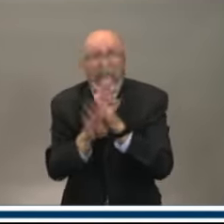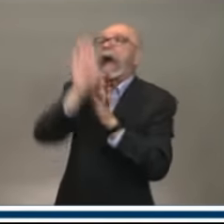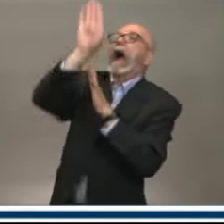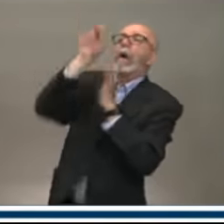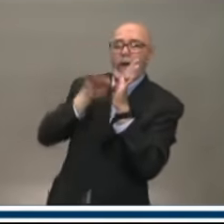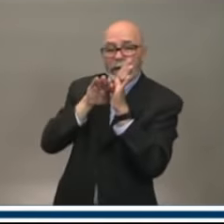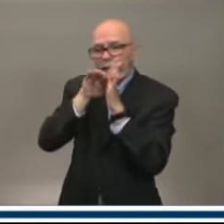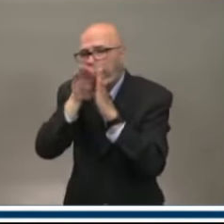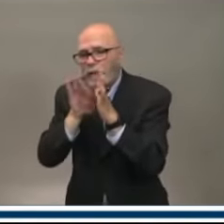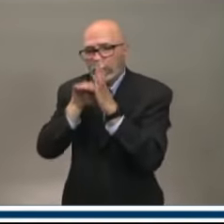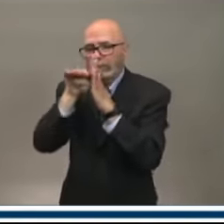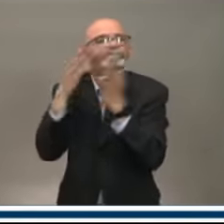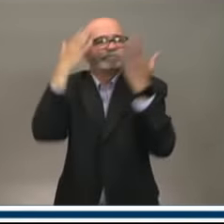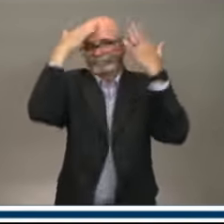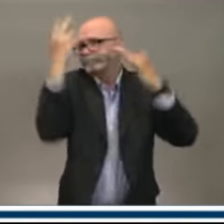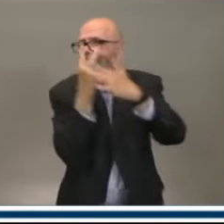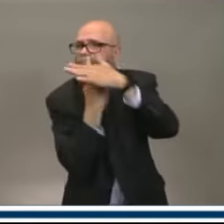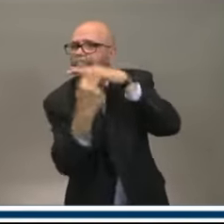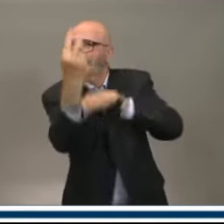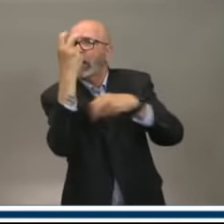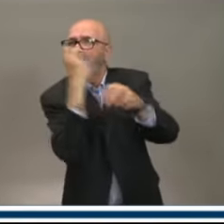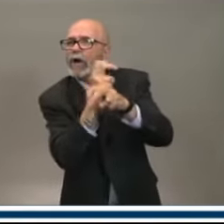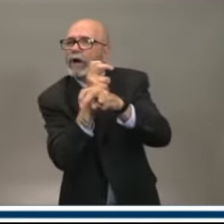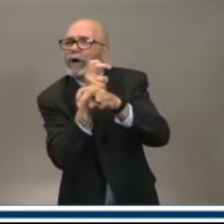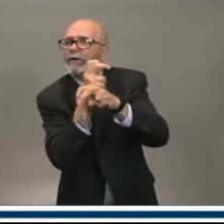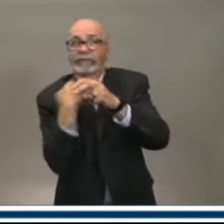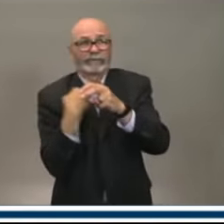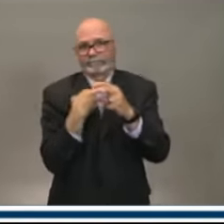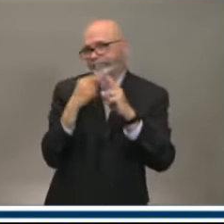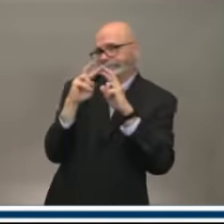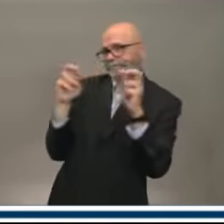our recovery phase from wave 1.